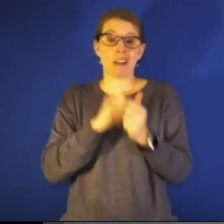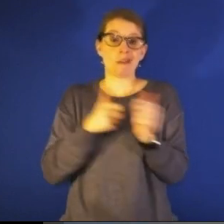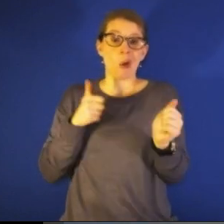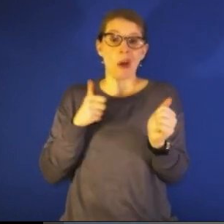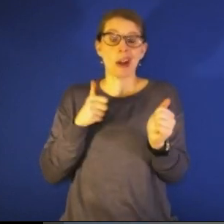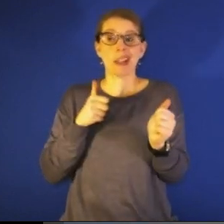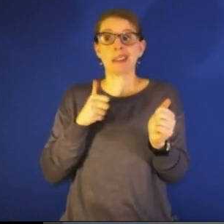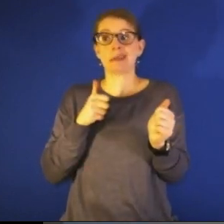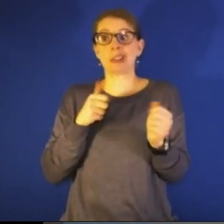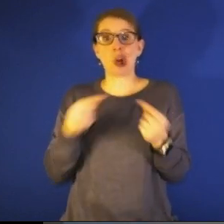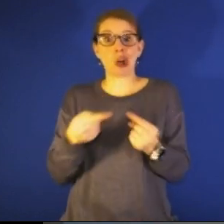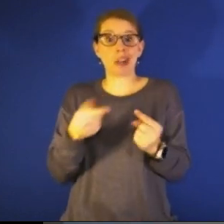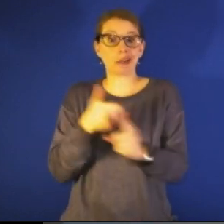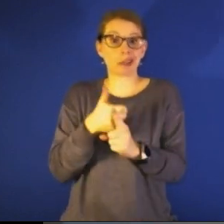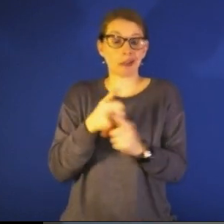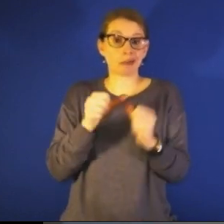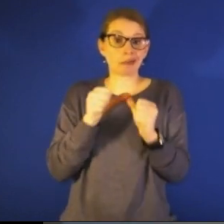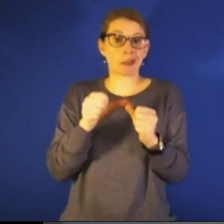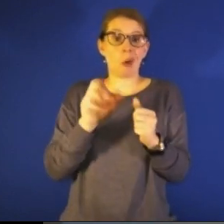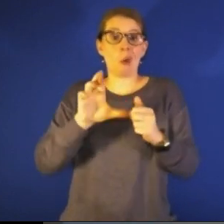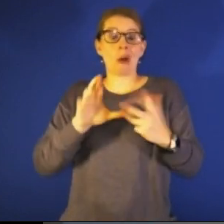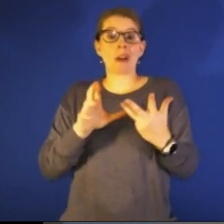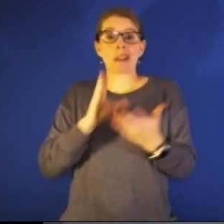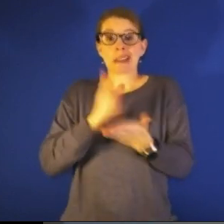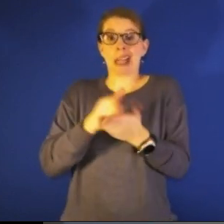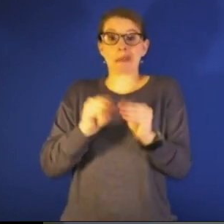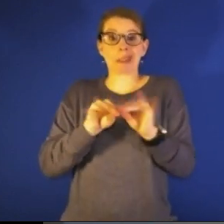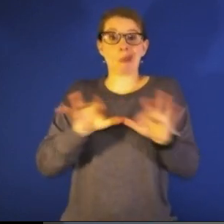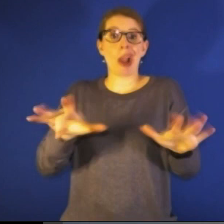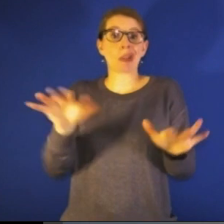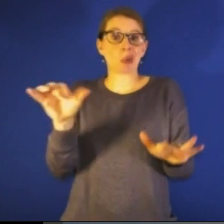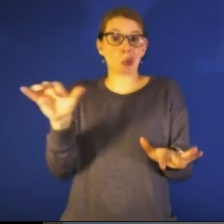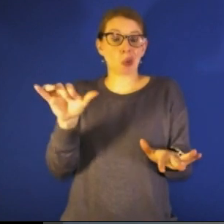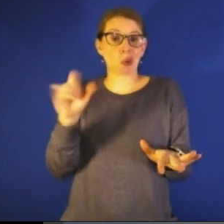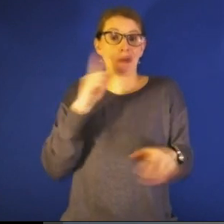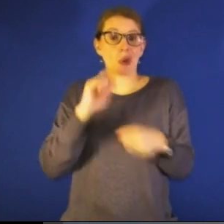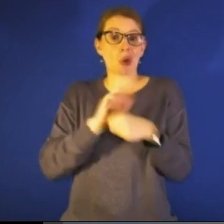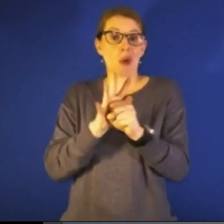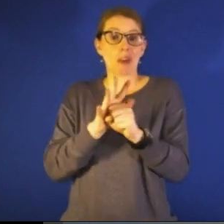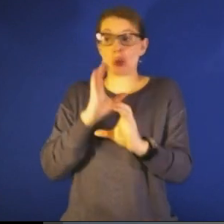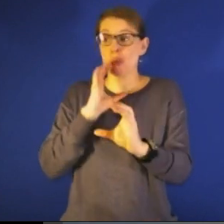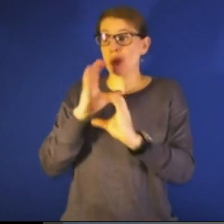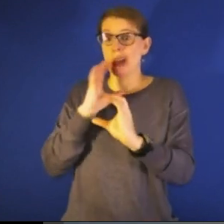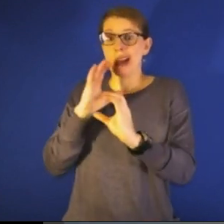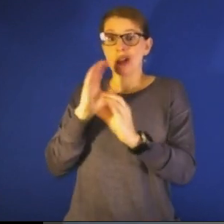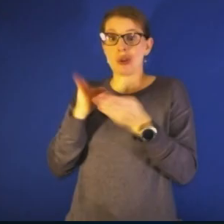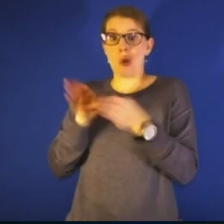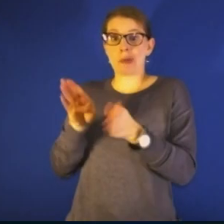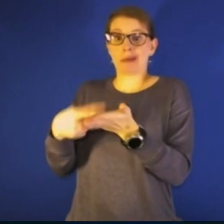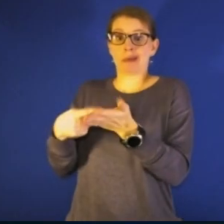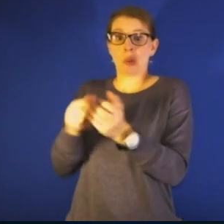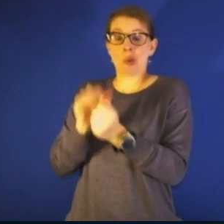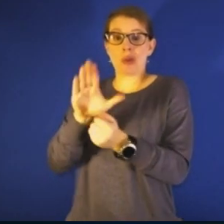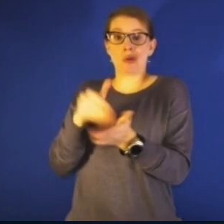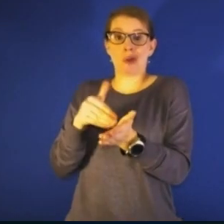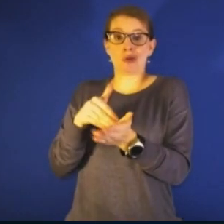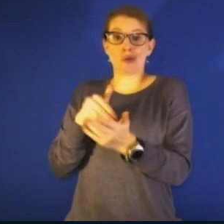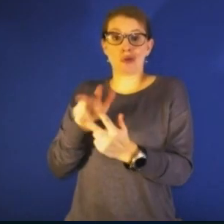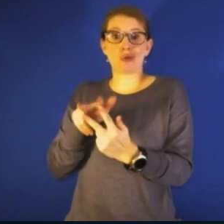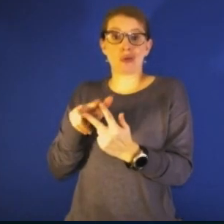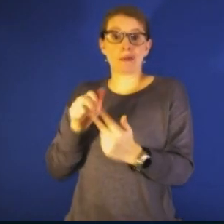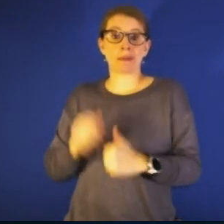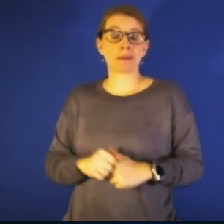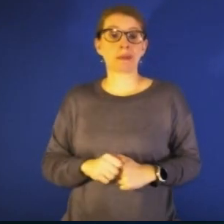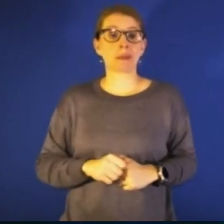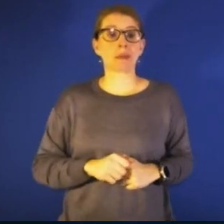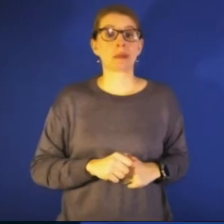and helping stop that spread, and keep that communication open with your physicians. Dr. Stites, a